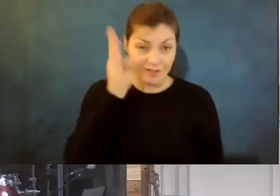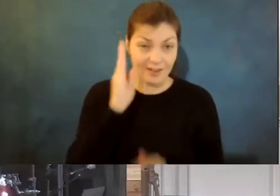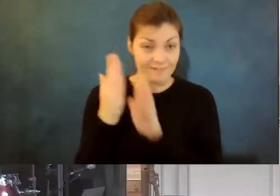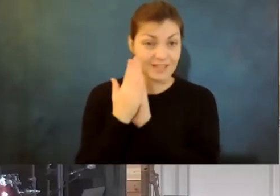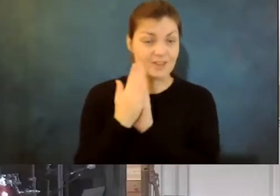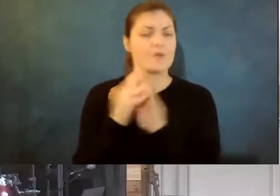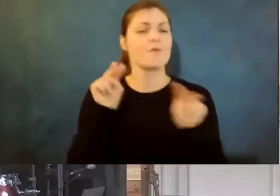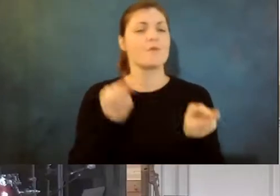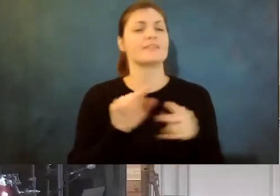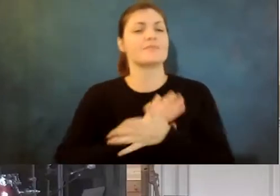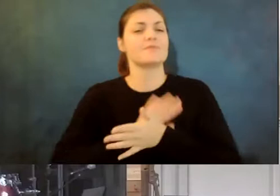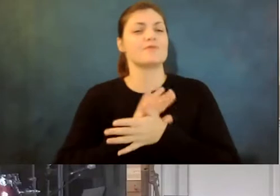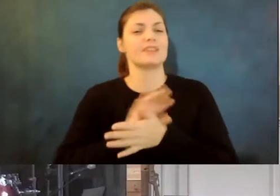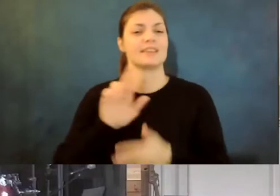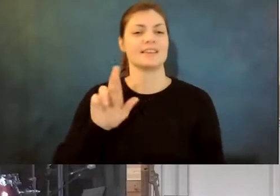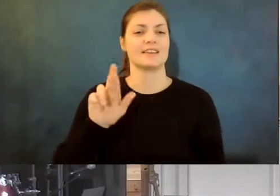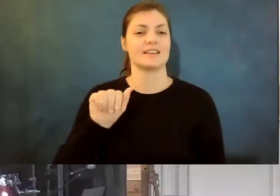Raiders of the Lost Ark. They show you.